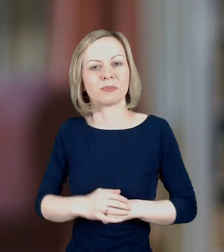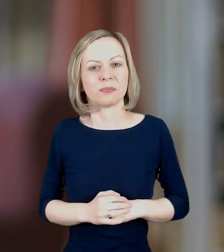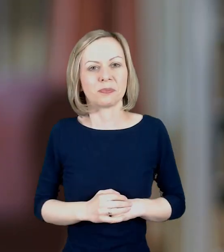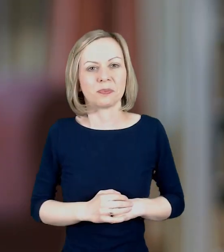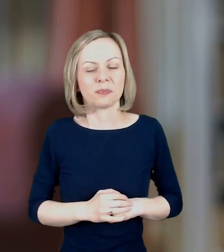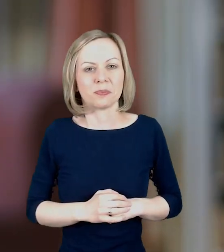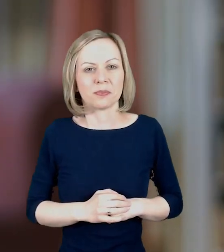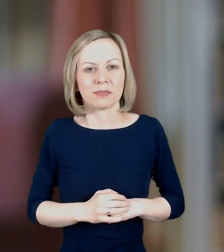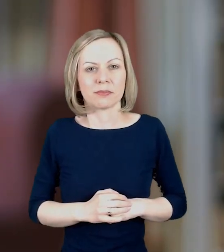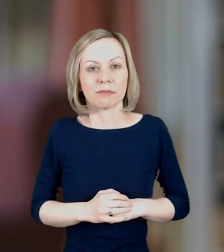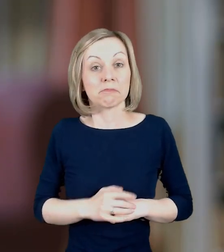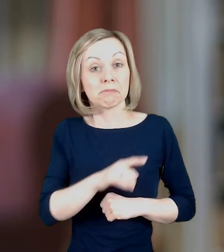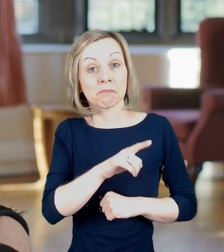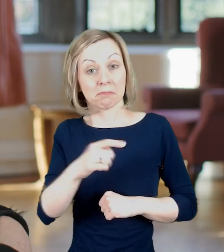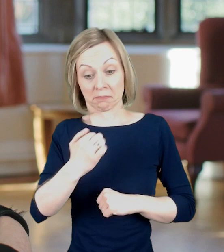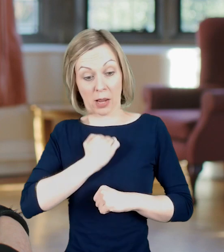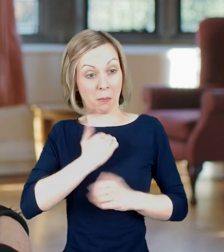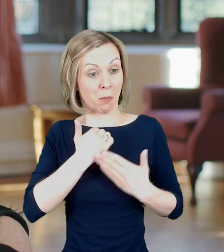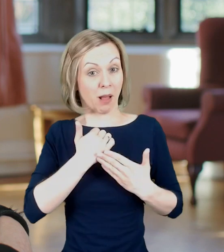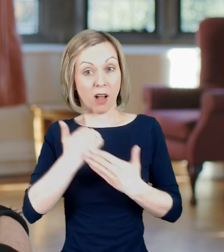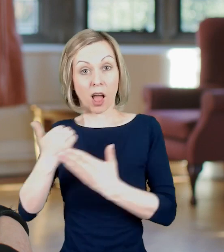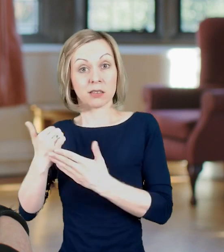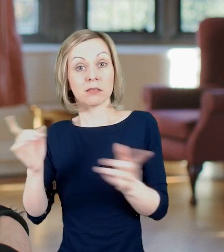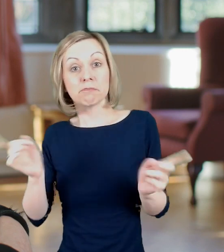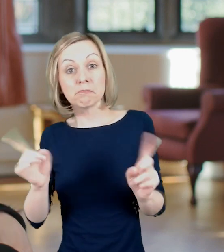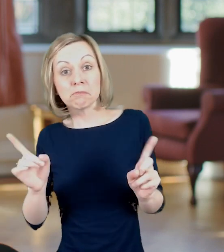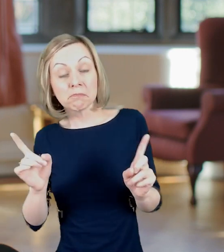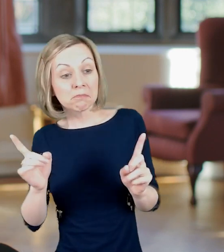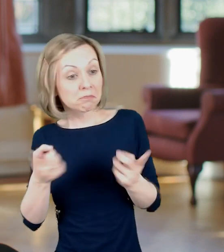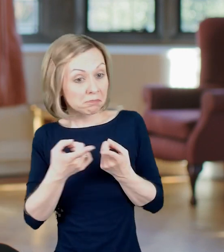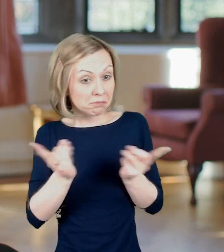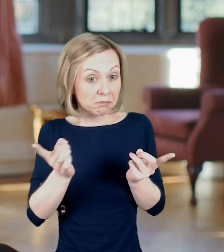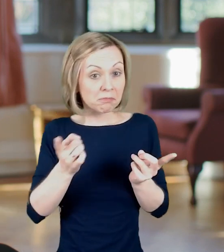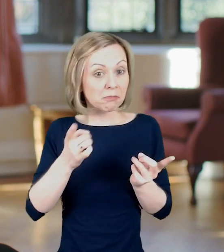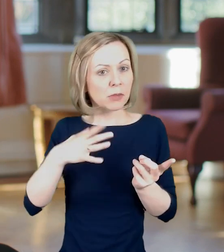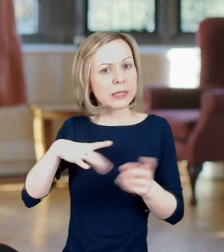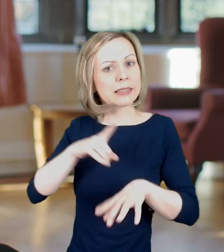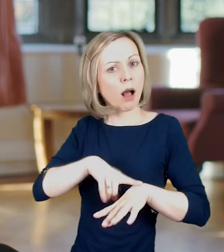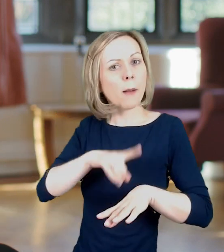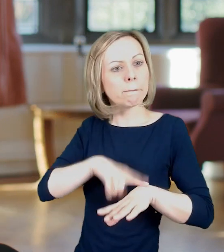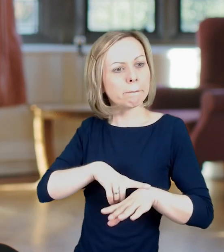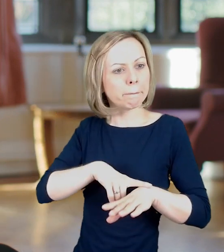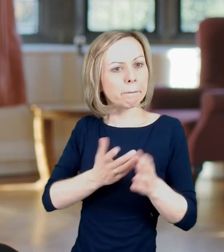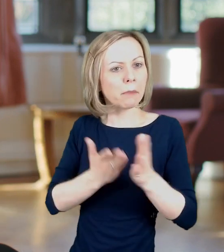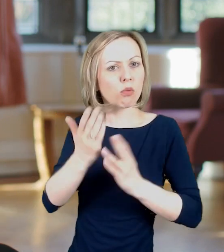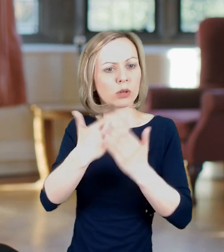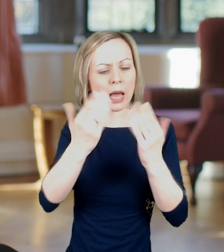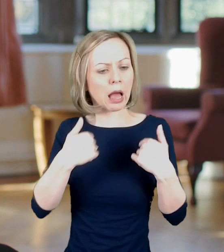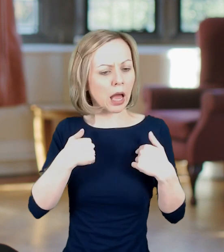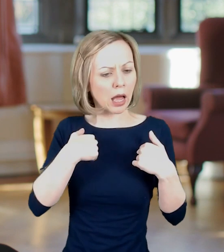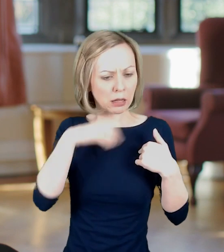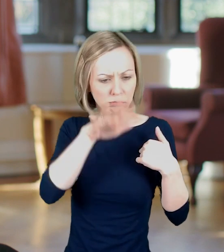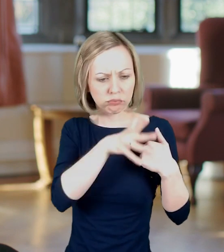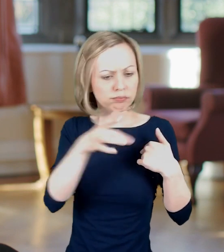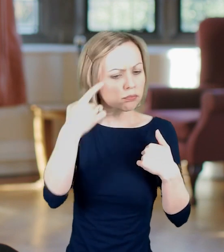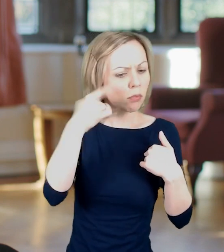would advise people is to make a certain amount of time in your day for prayer, however